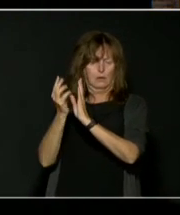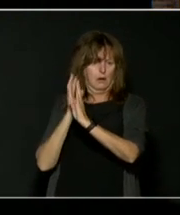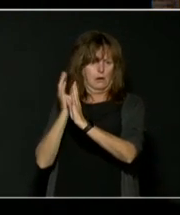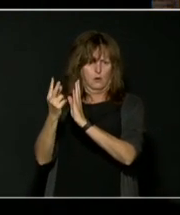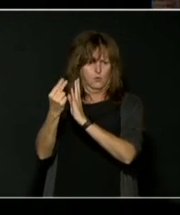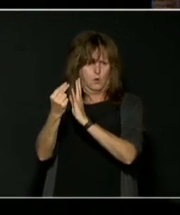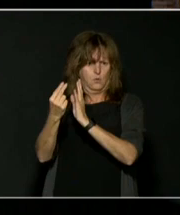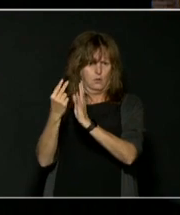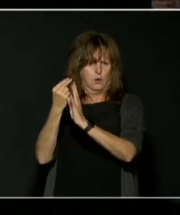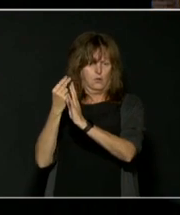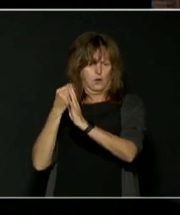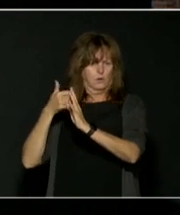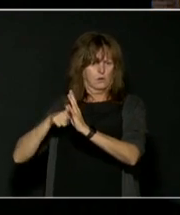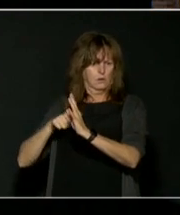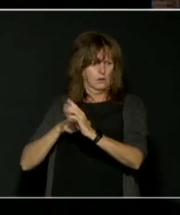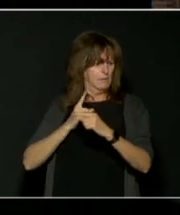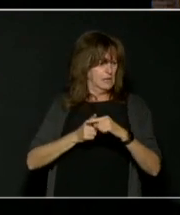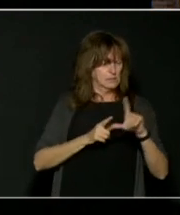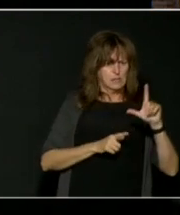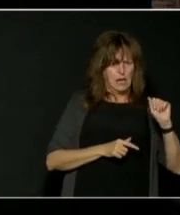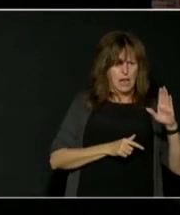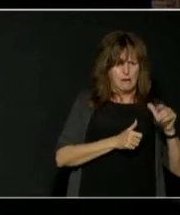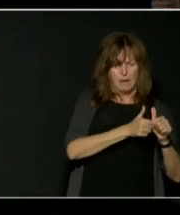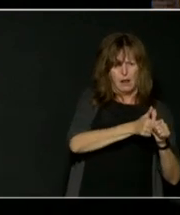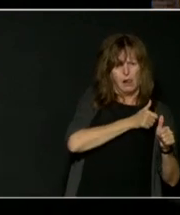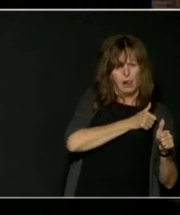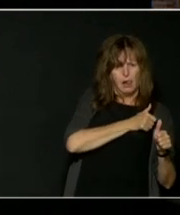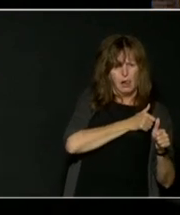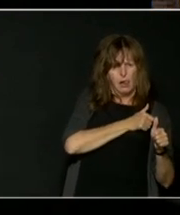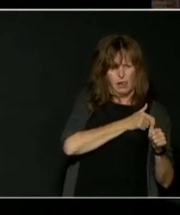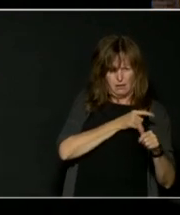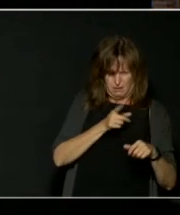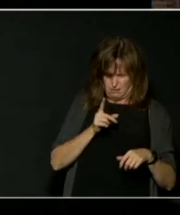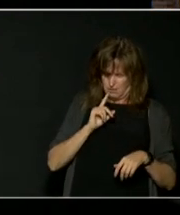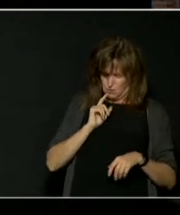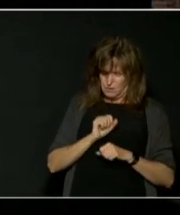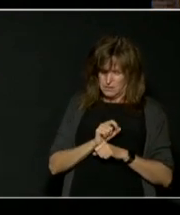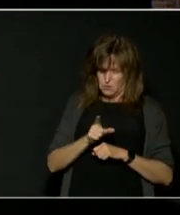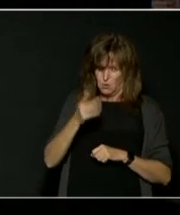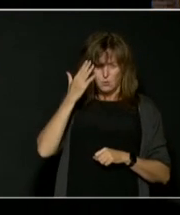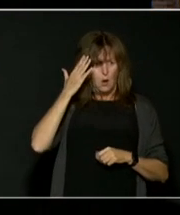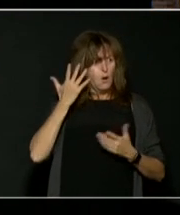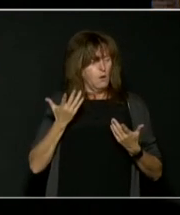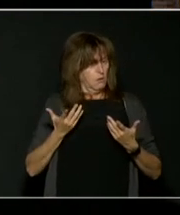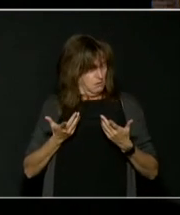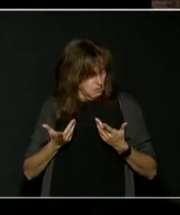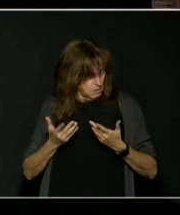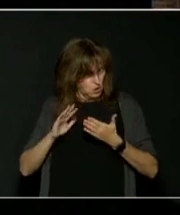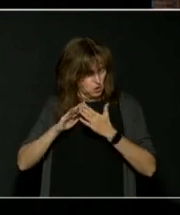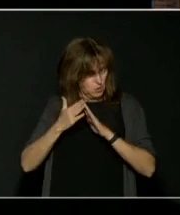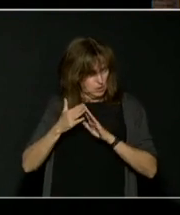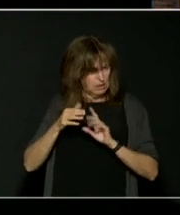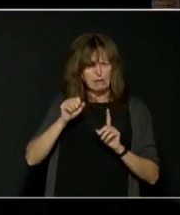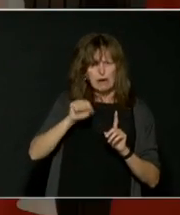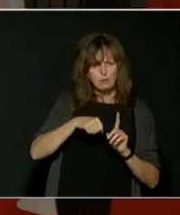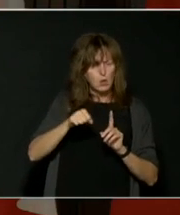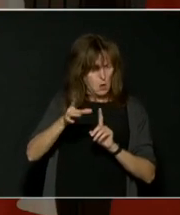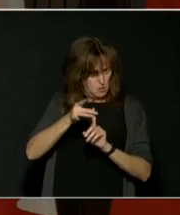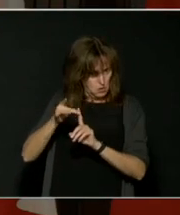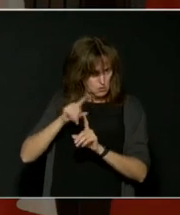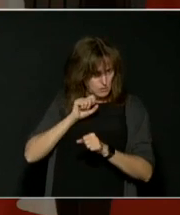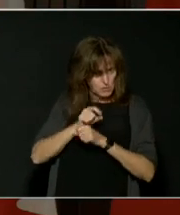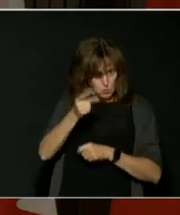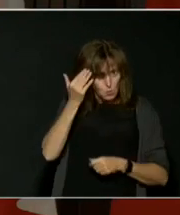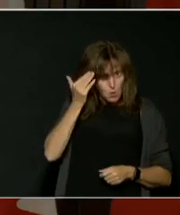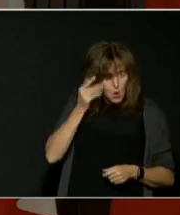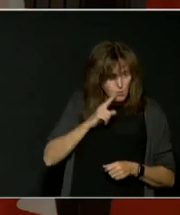it is right now, do you feel like we have an accurate view of community spread of COVID-19 right now? I